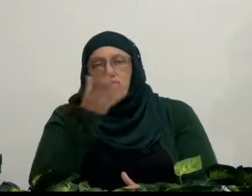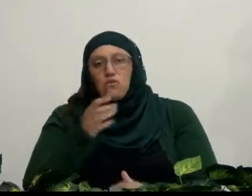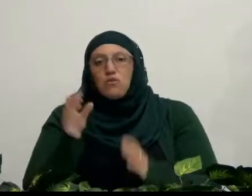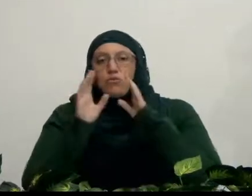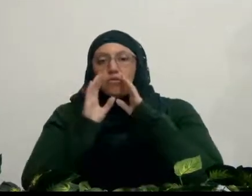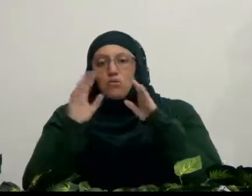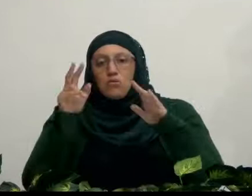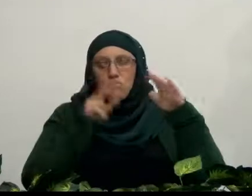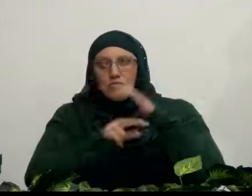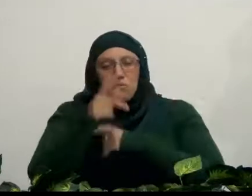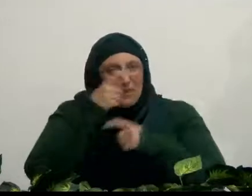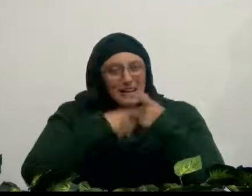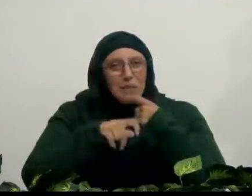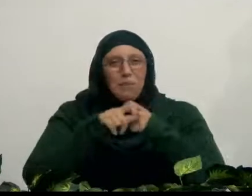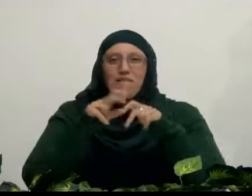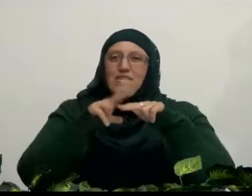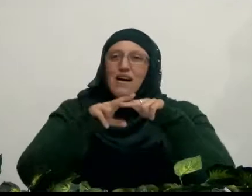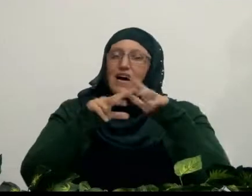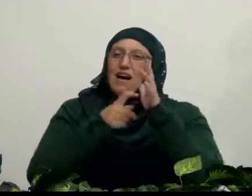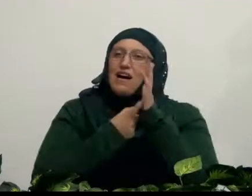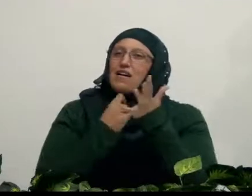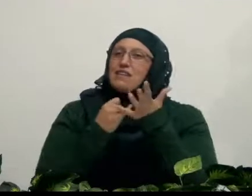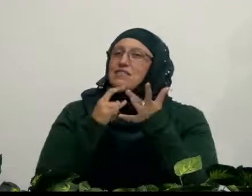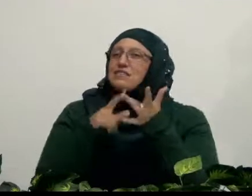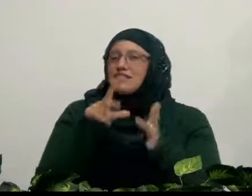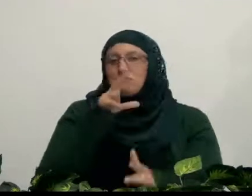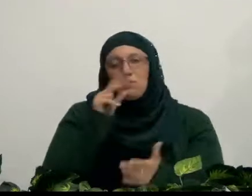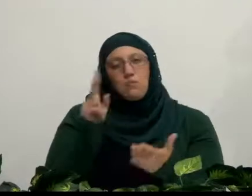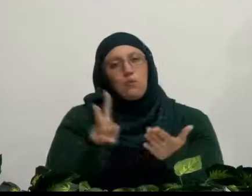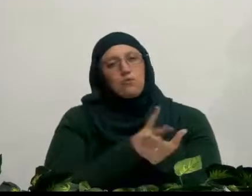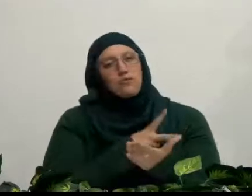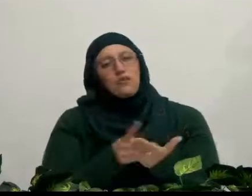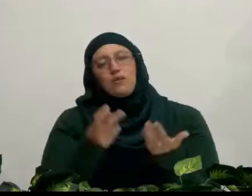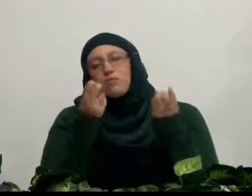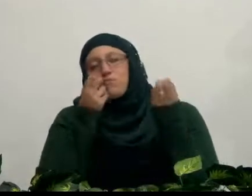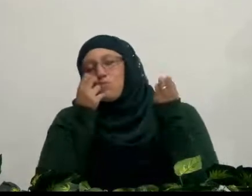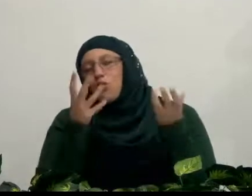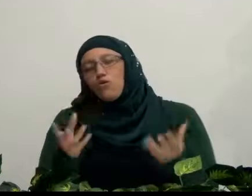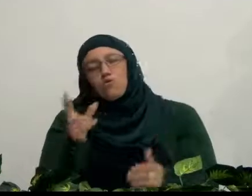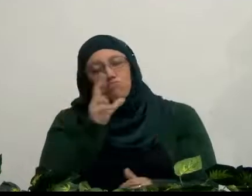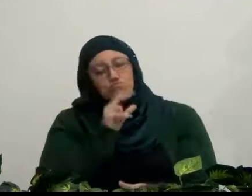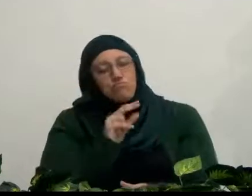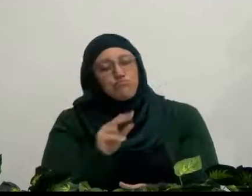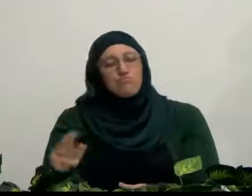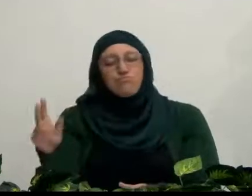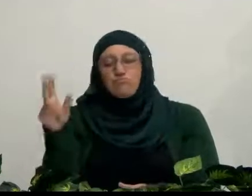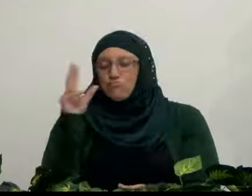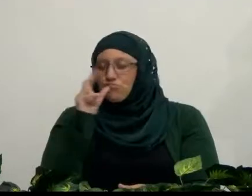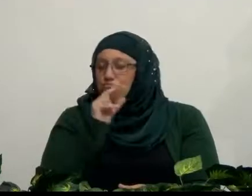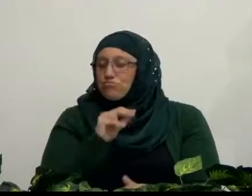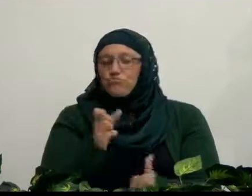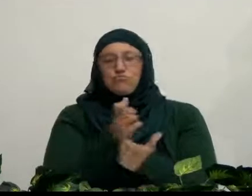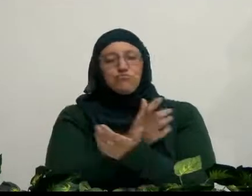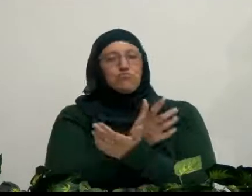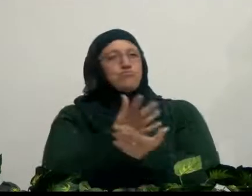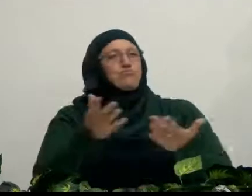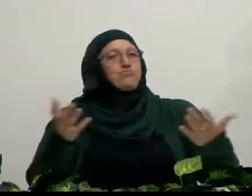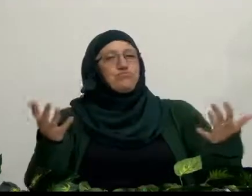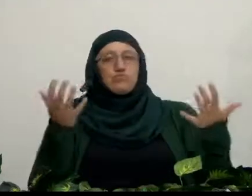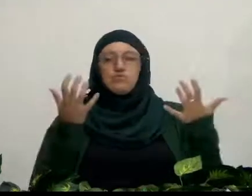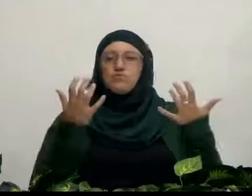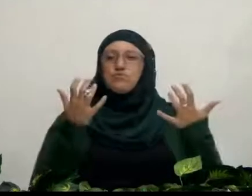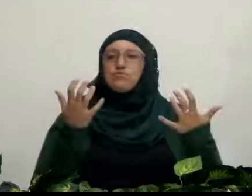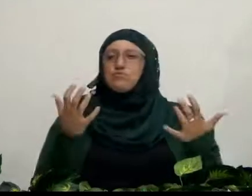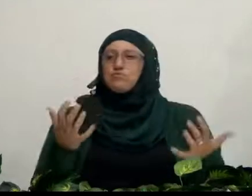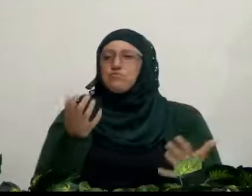poetry in Persian, in Farsi, and that poet was recited, the reciter was presenting it in front of that alim, that scholar,